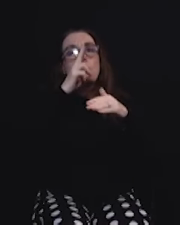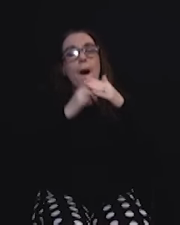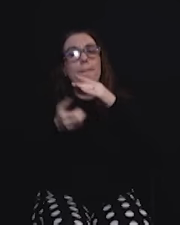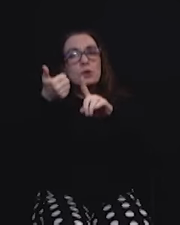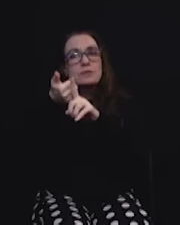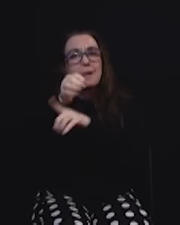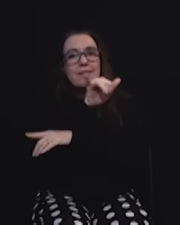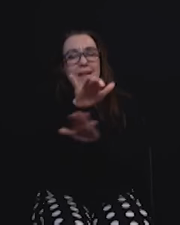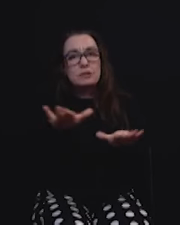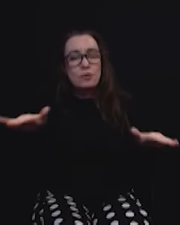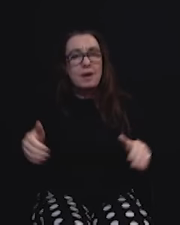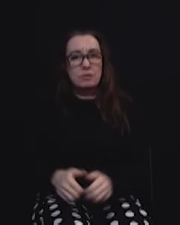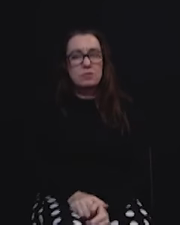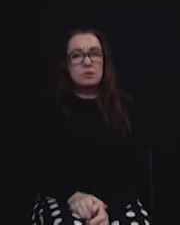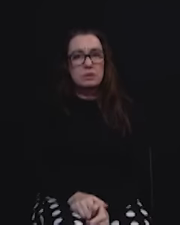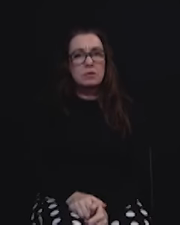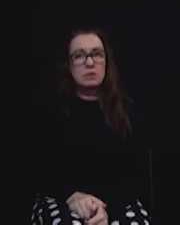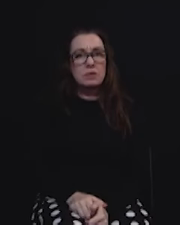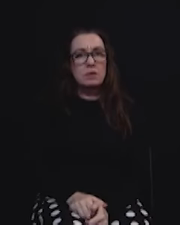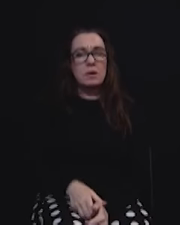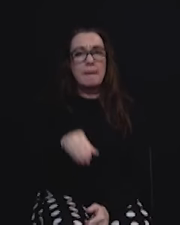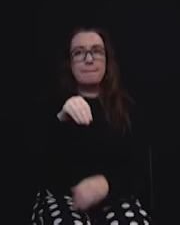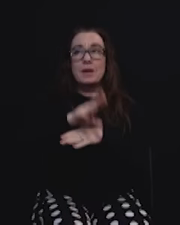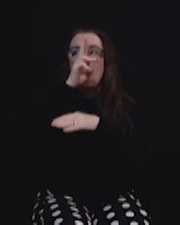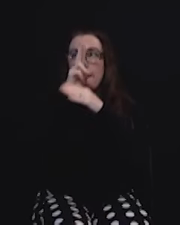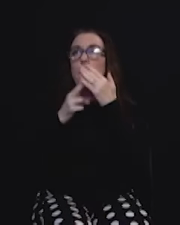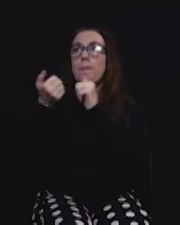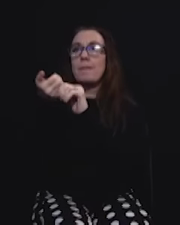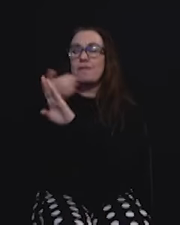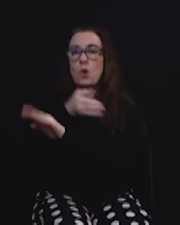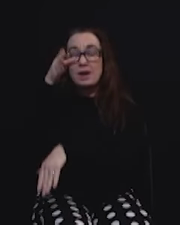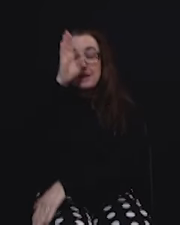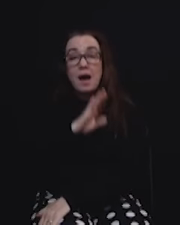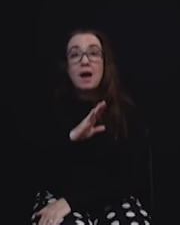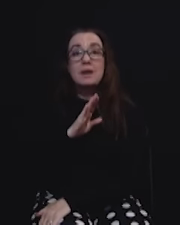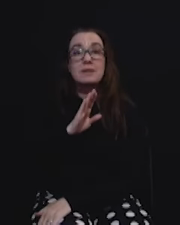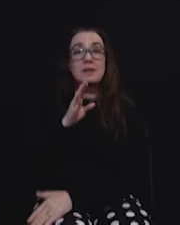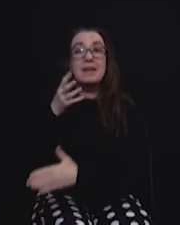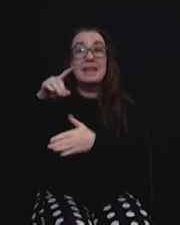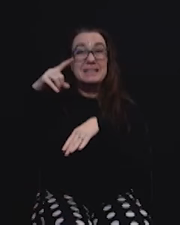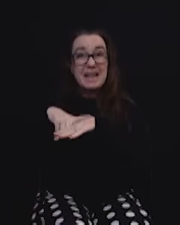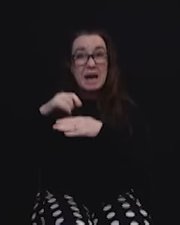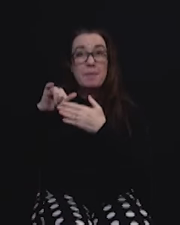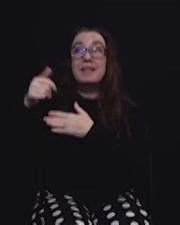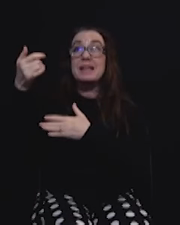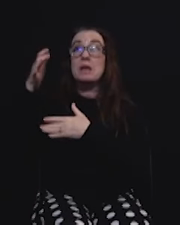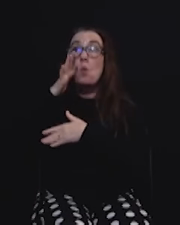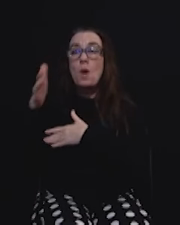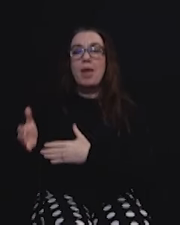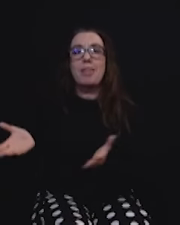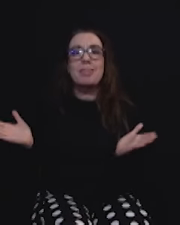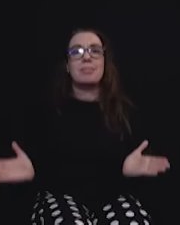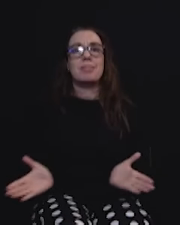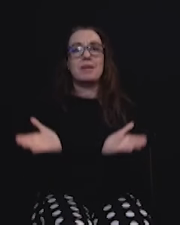like a child. Make yourself low before God, because humble yourself before the Lord, and in time he will lift